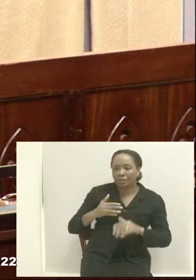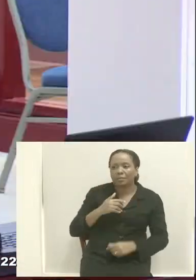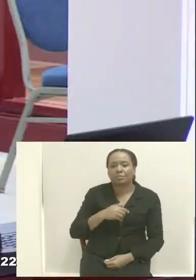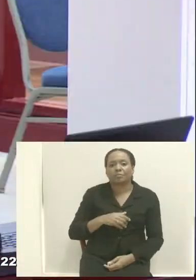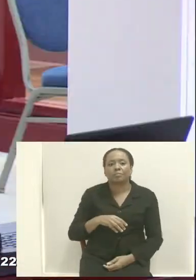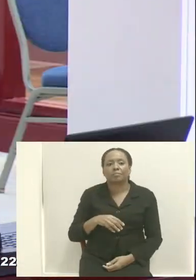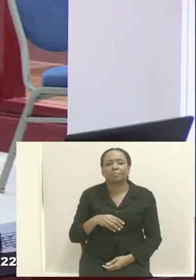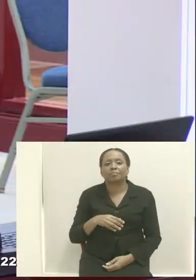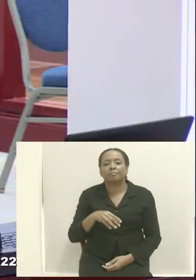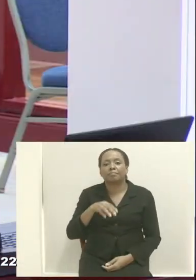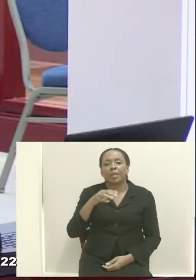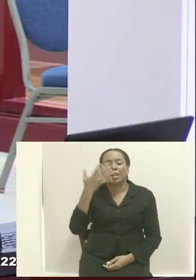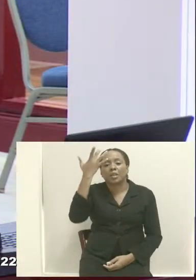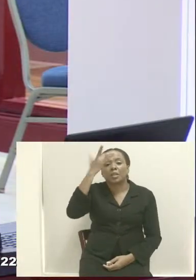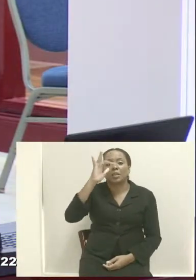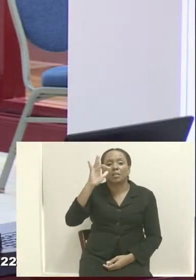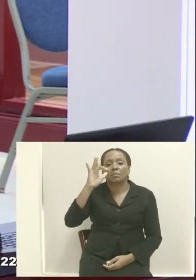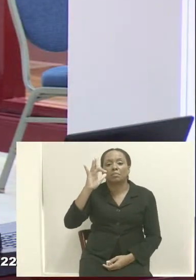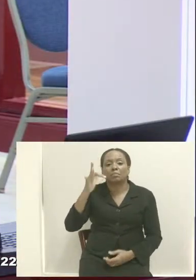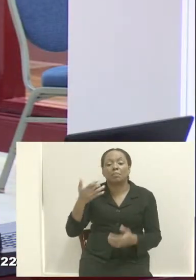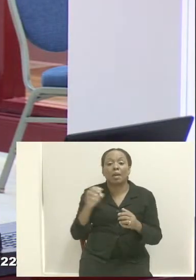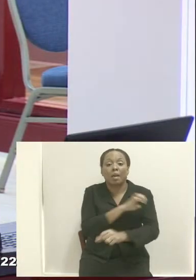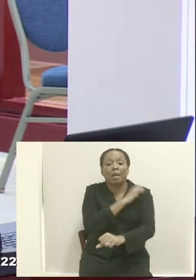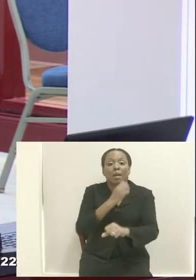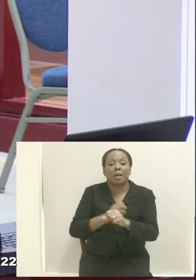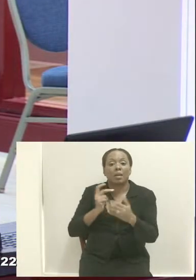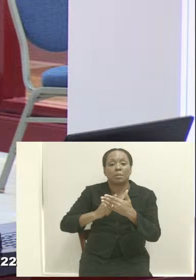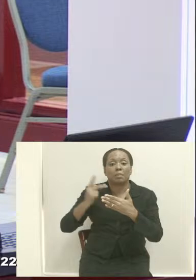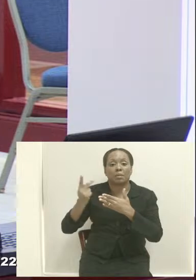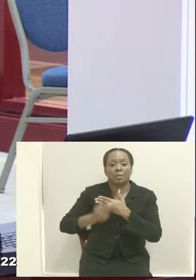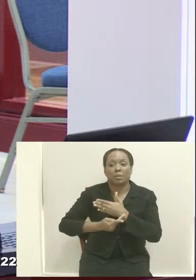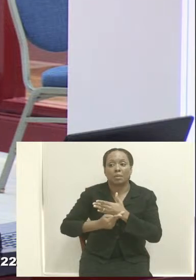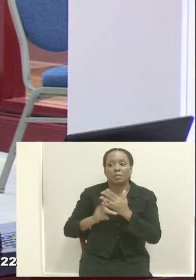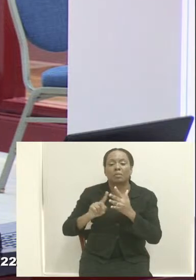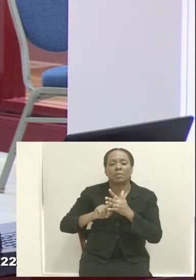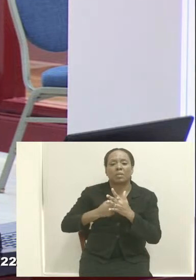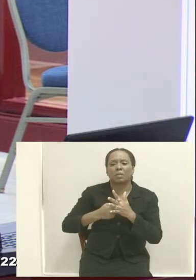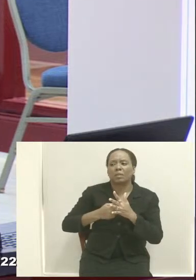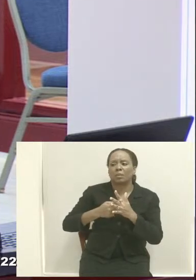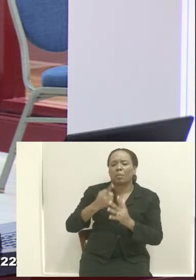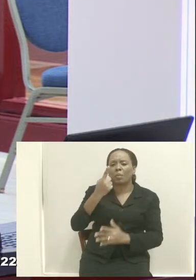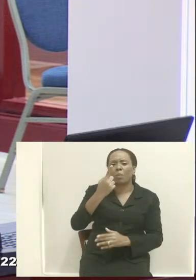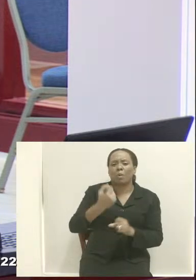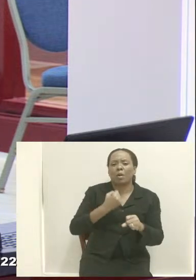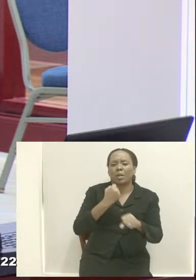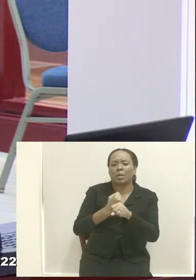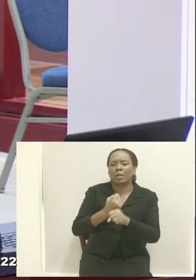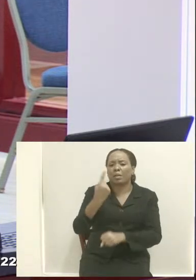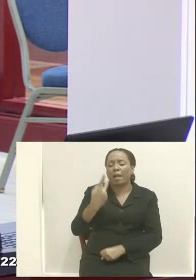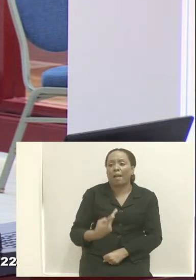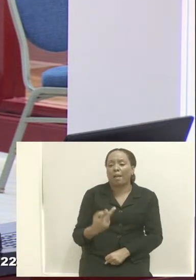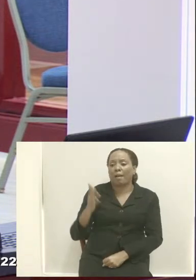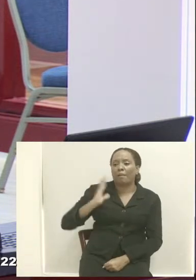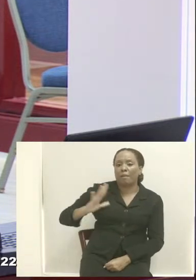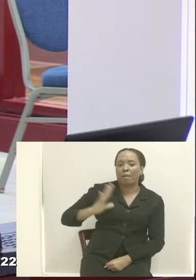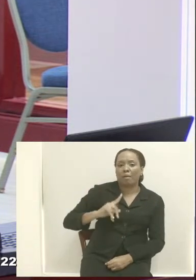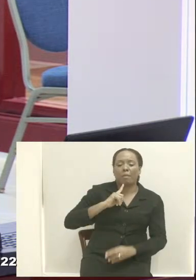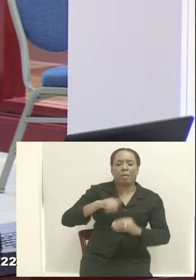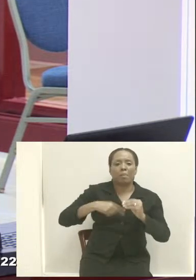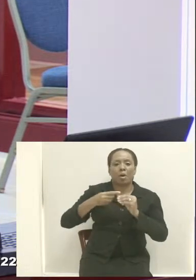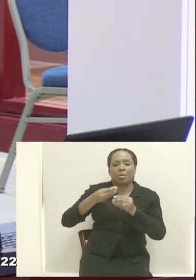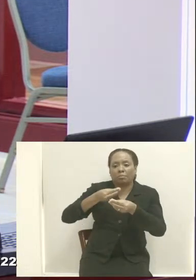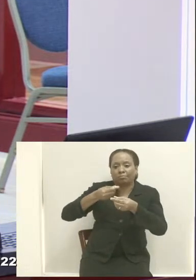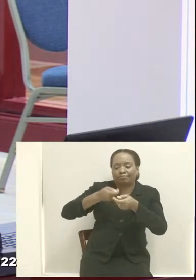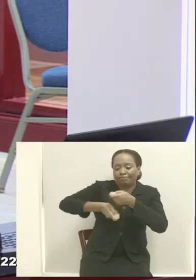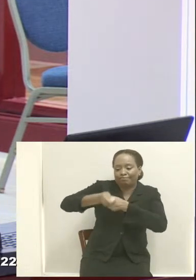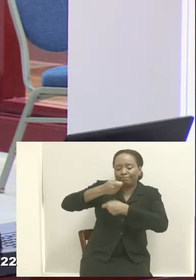have started a year and a half ago to retrofit the various streetlights across Barbados. The target for the project was